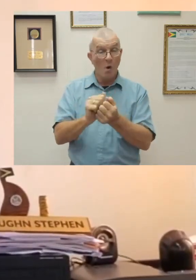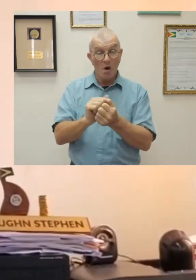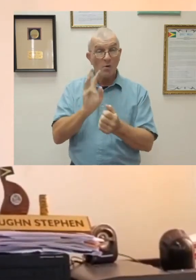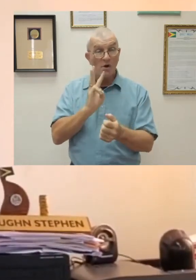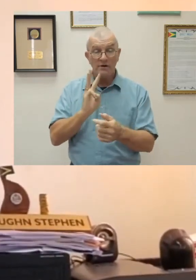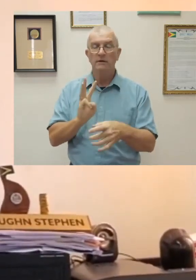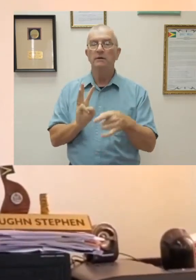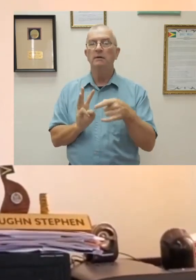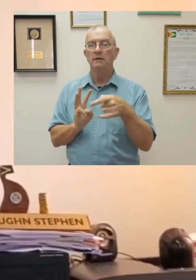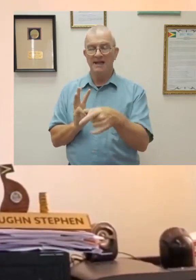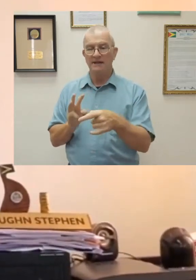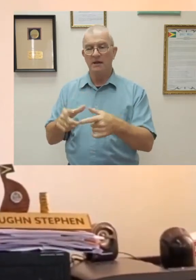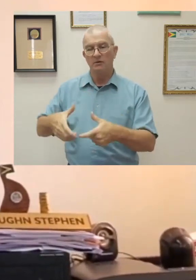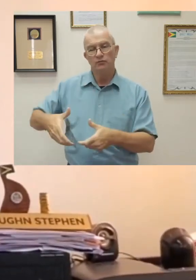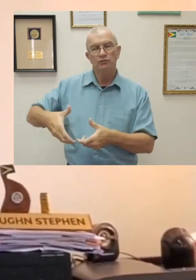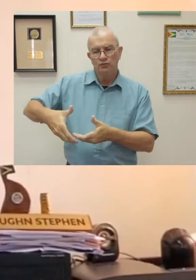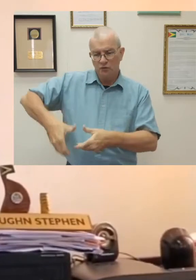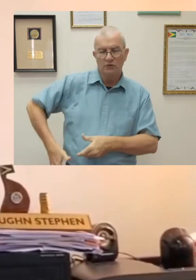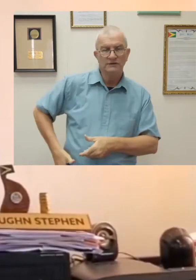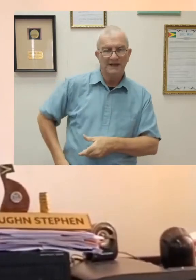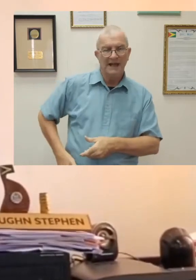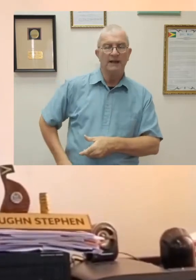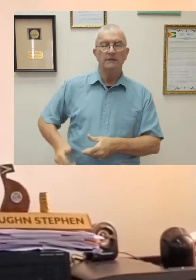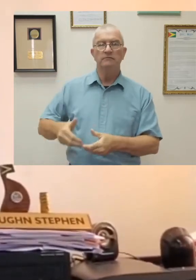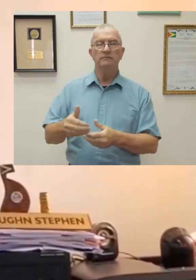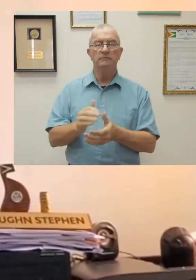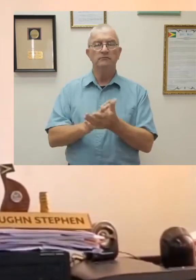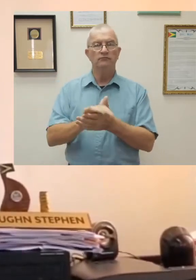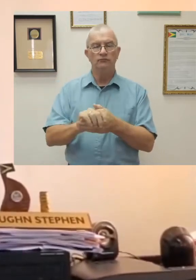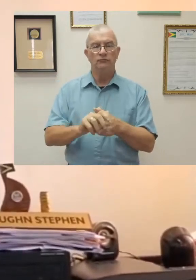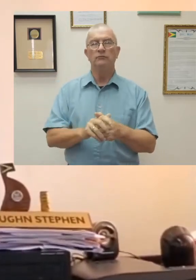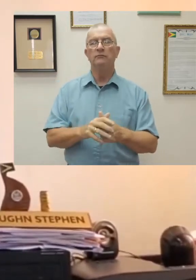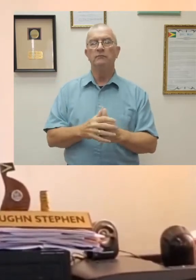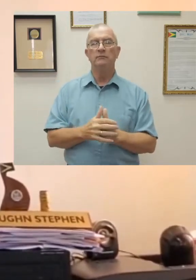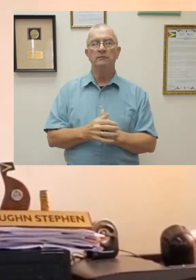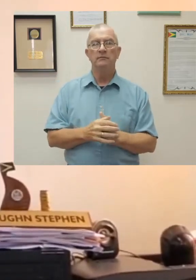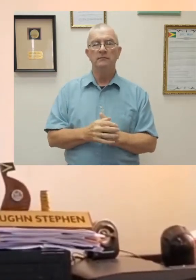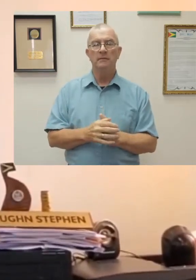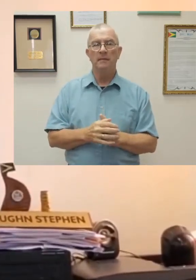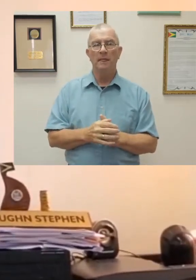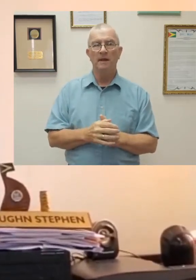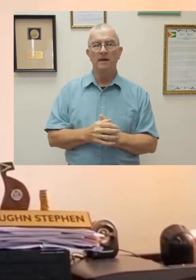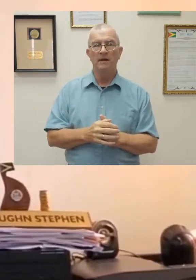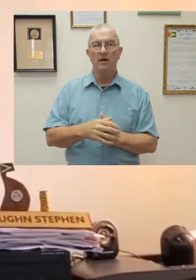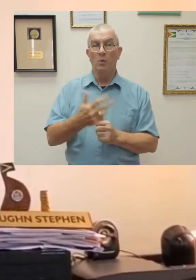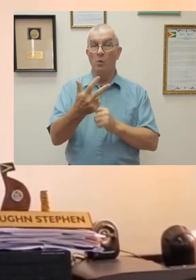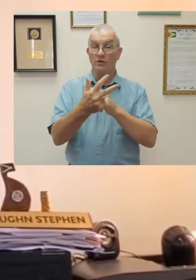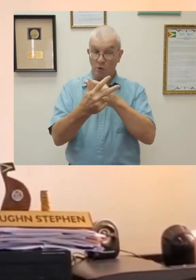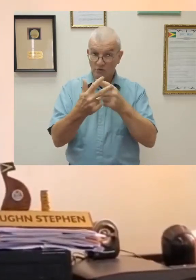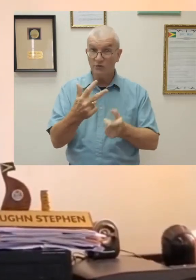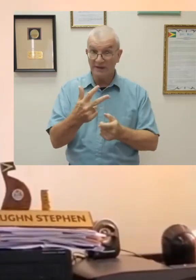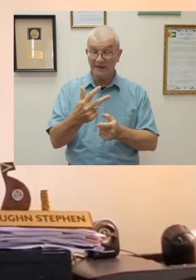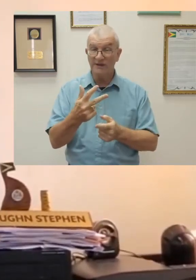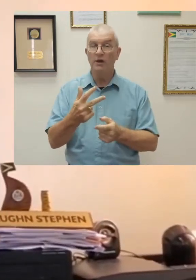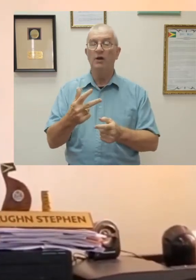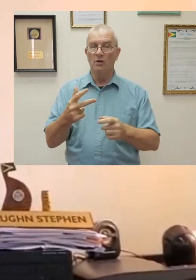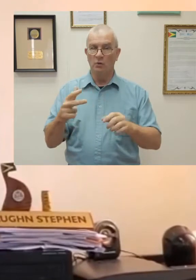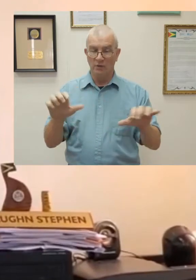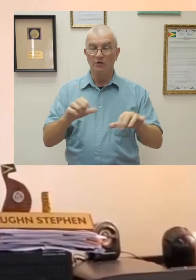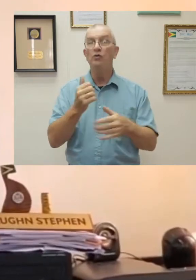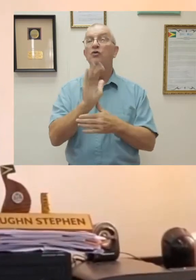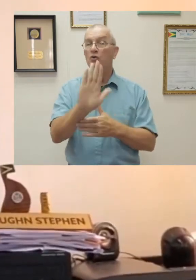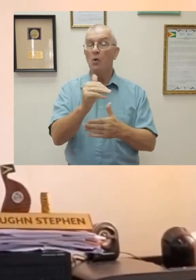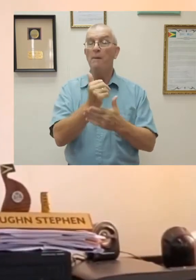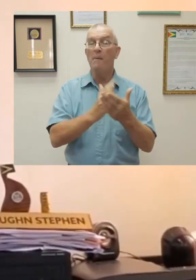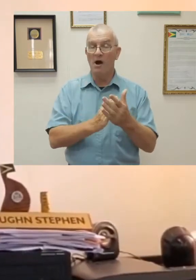you are, alcohol-based sanitizer is highly recommended. Once you do these things, we will be playing our part